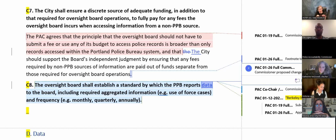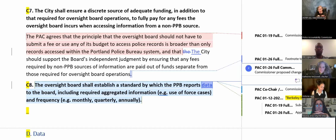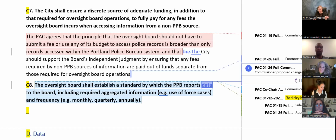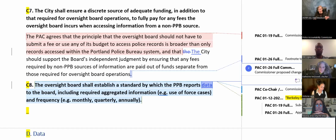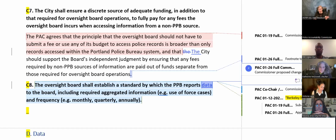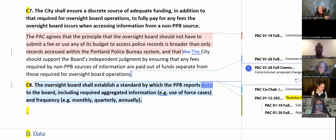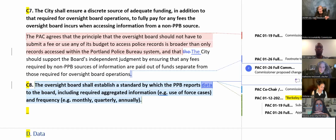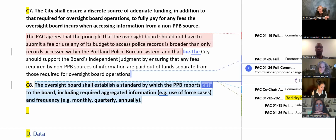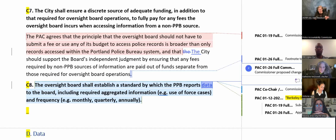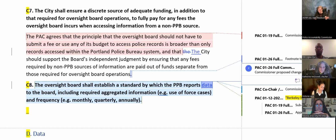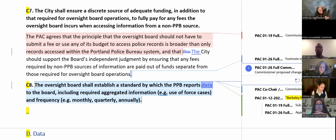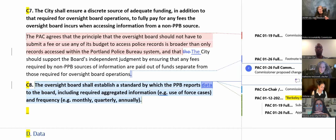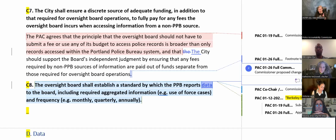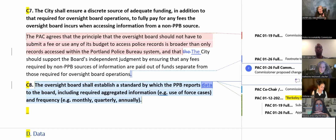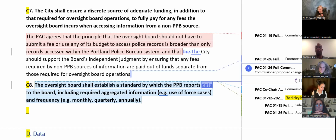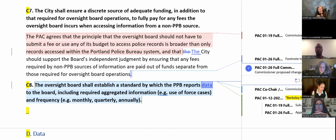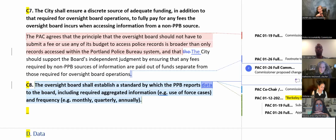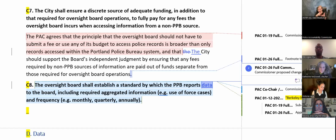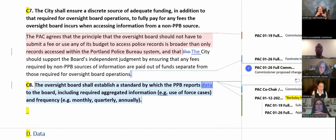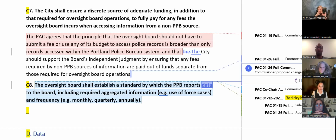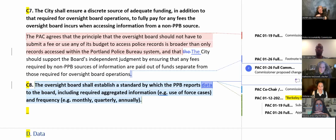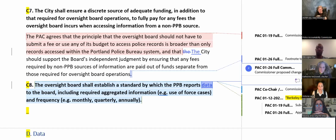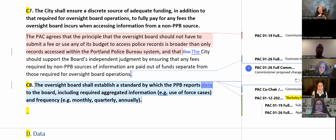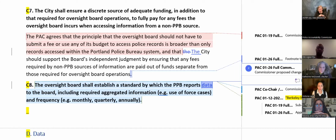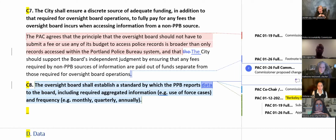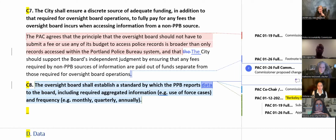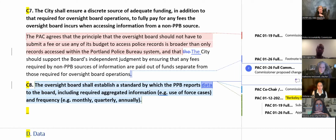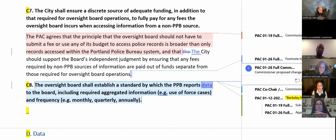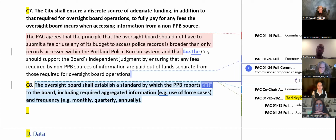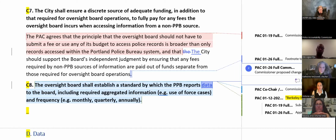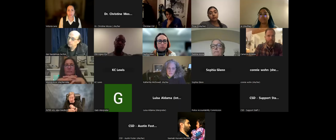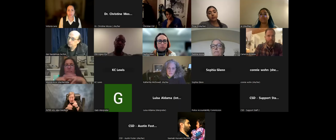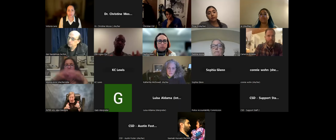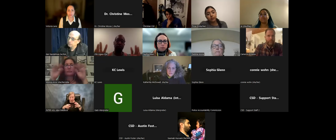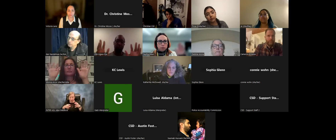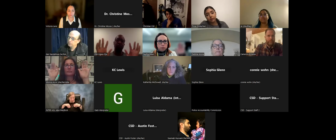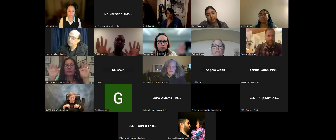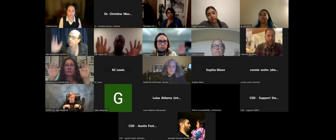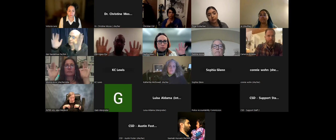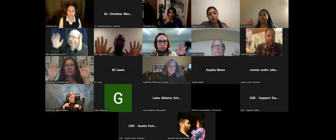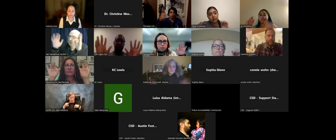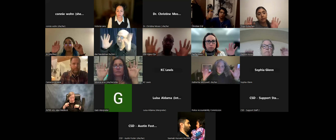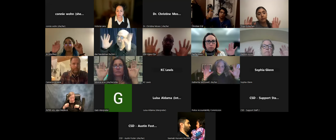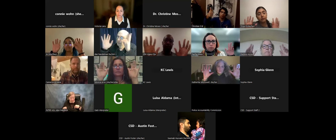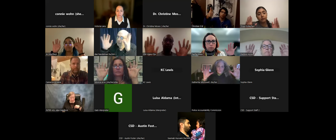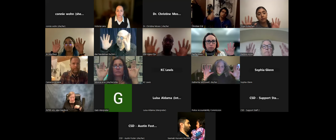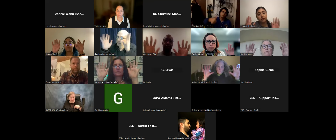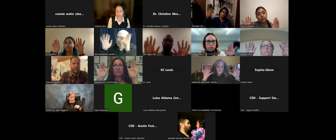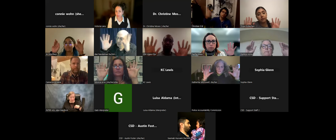Is there a general agreement to changing from what it was to the proposed change?